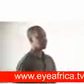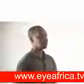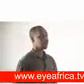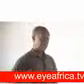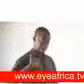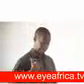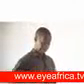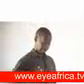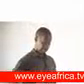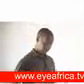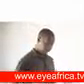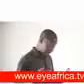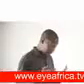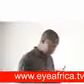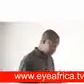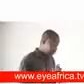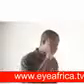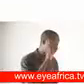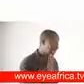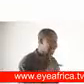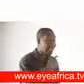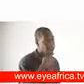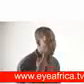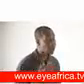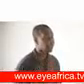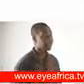People who are very close to your parents,